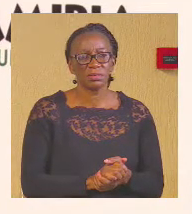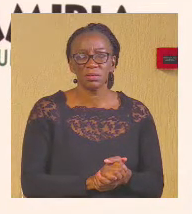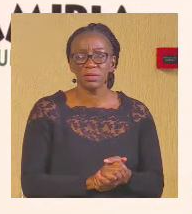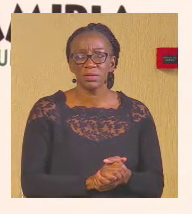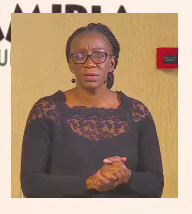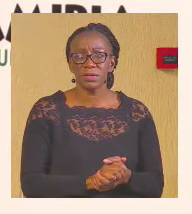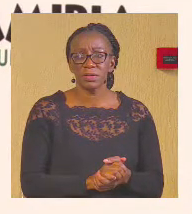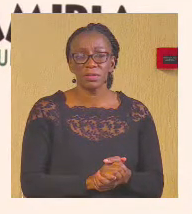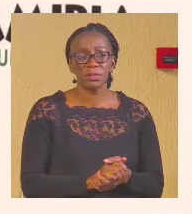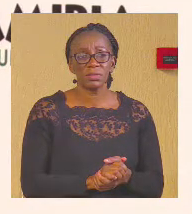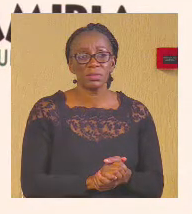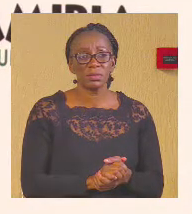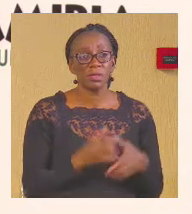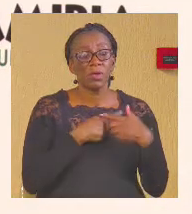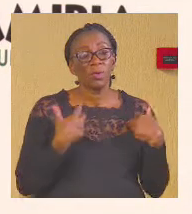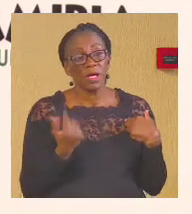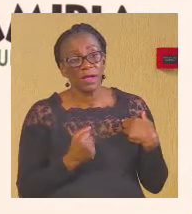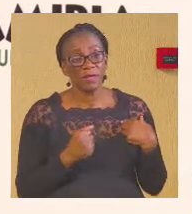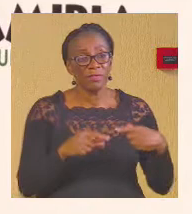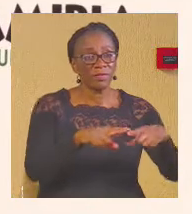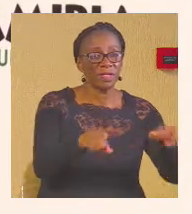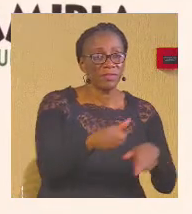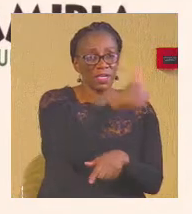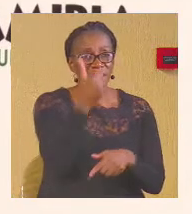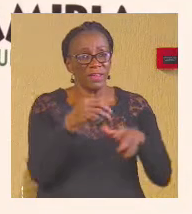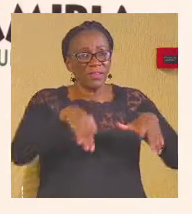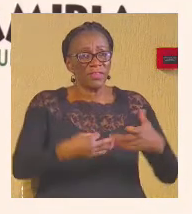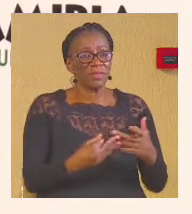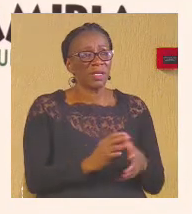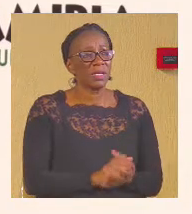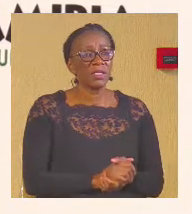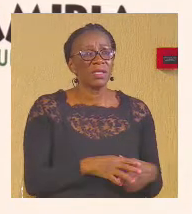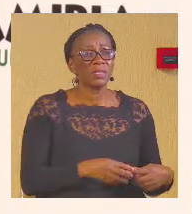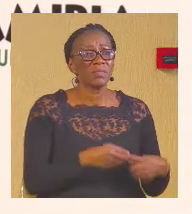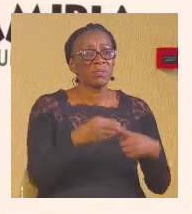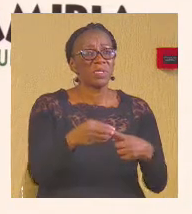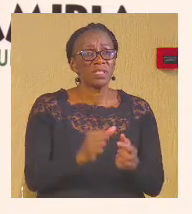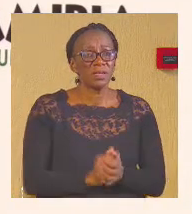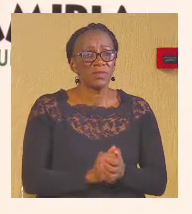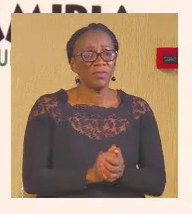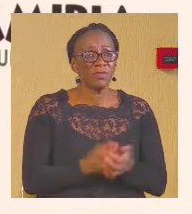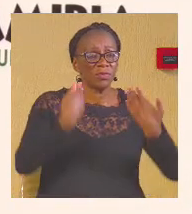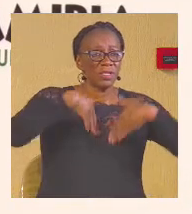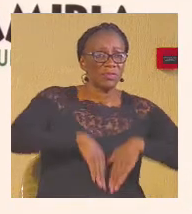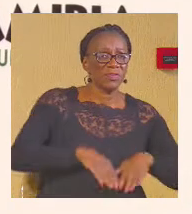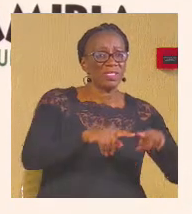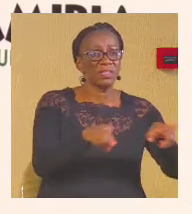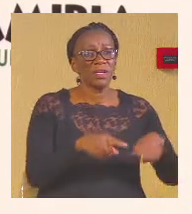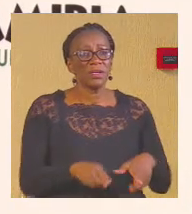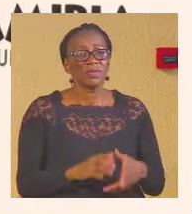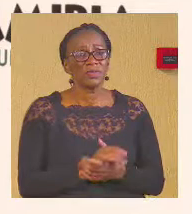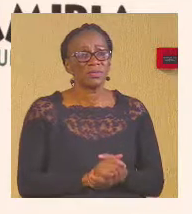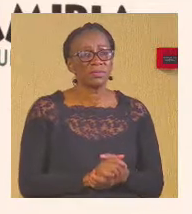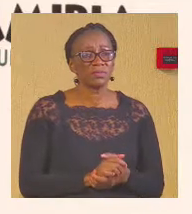there. And we have various other isolation facilities, particularly for infectious diseases, in places like Zambezi at